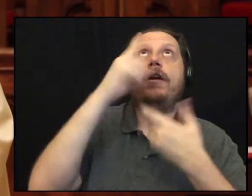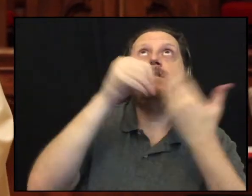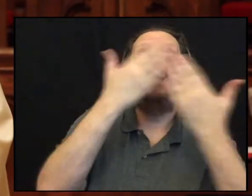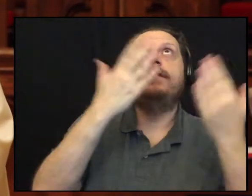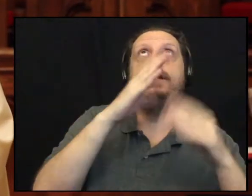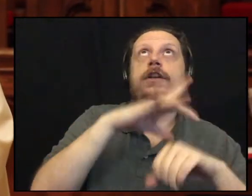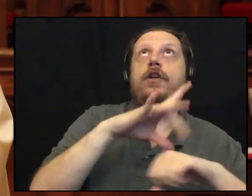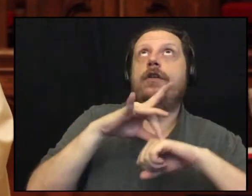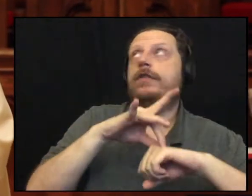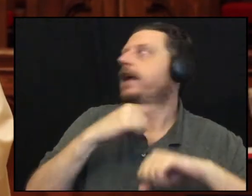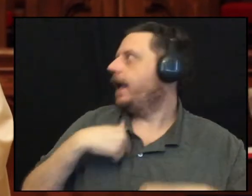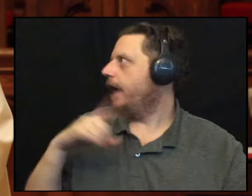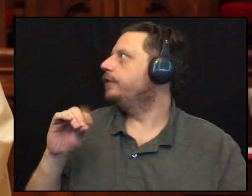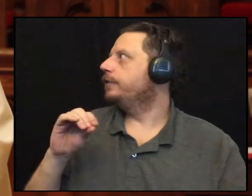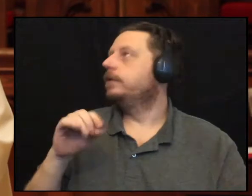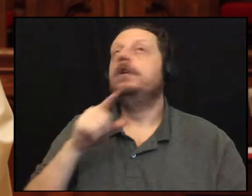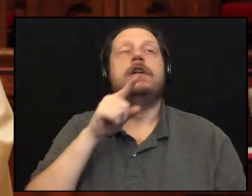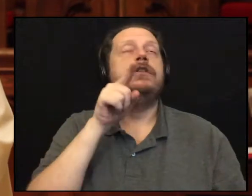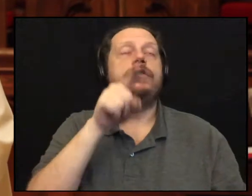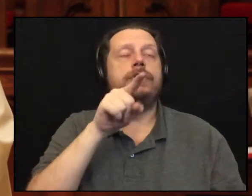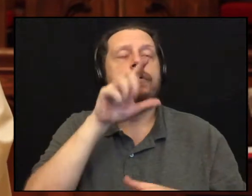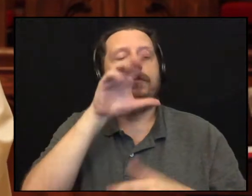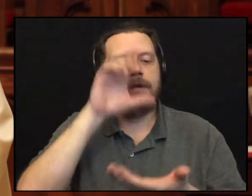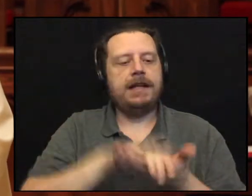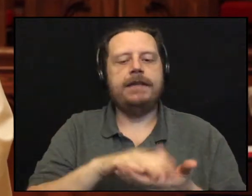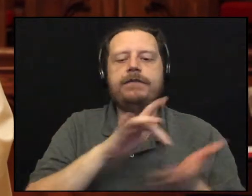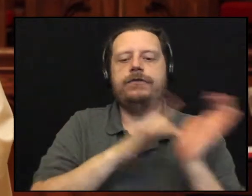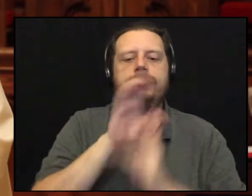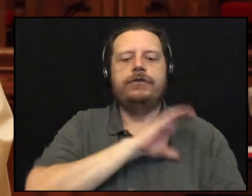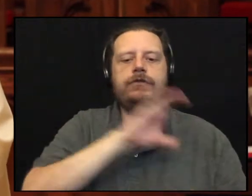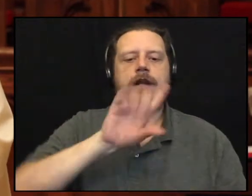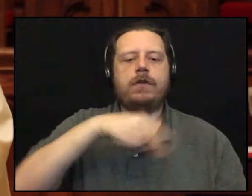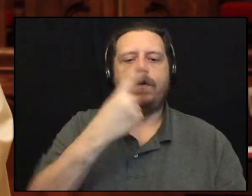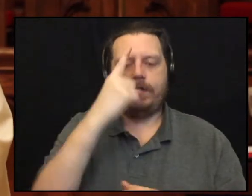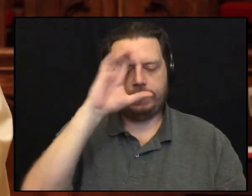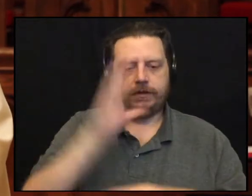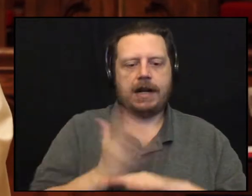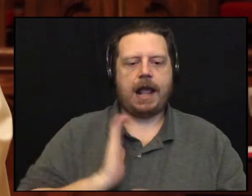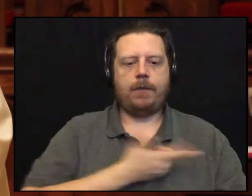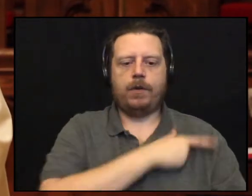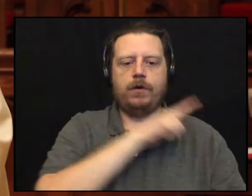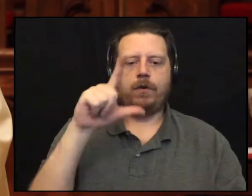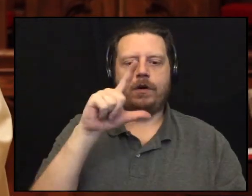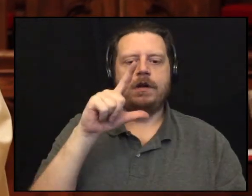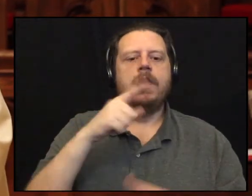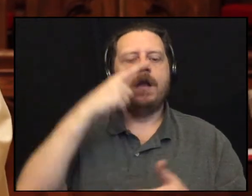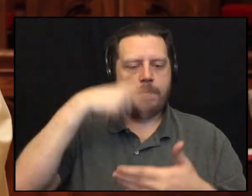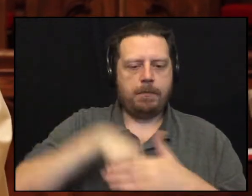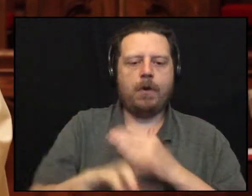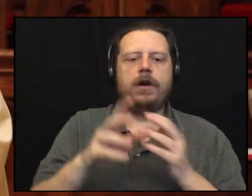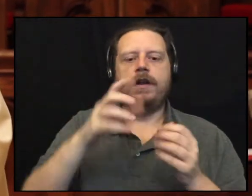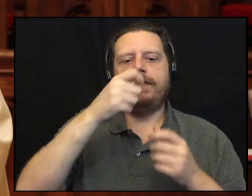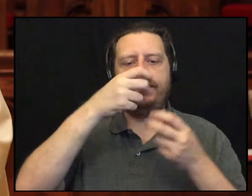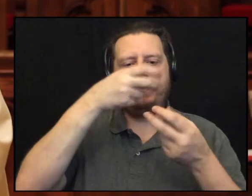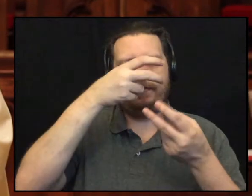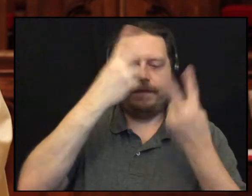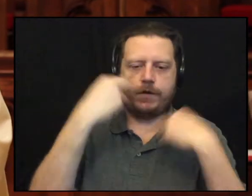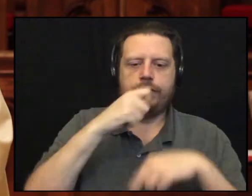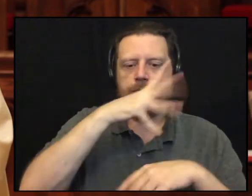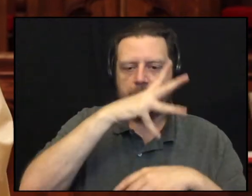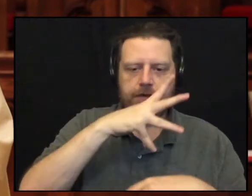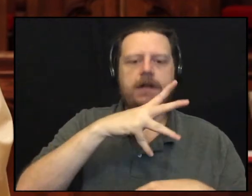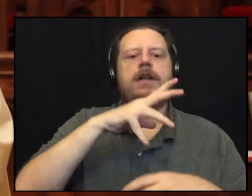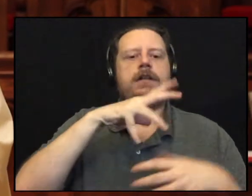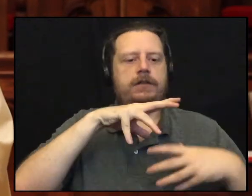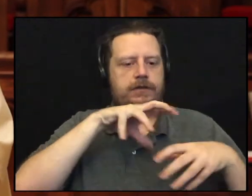I do. Do you believe in Jesus Christ, his only Son, our Lord, who was born of the Virgin Mary, suffered death and was